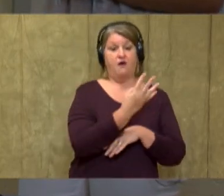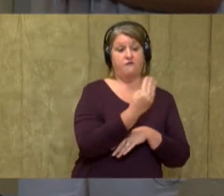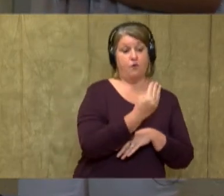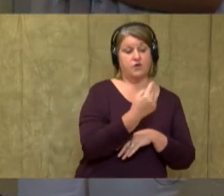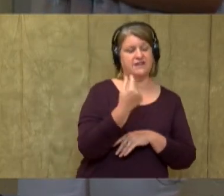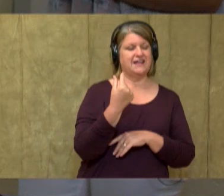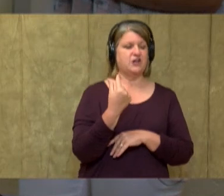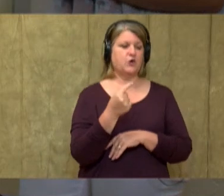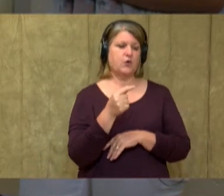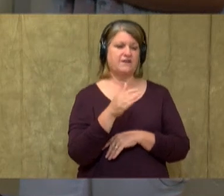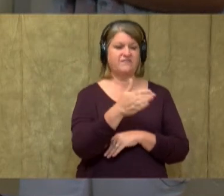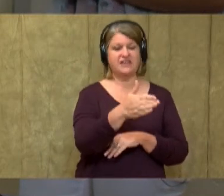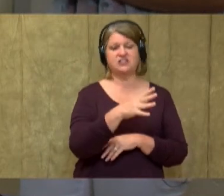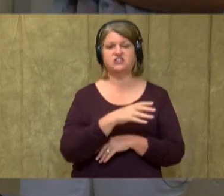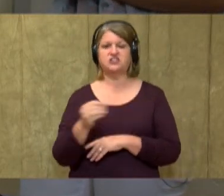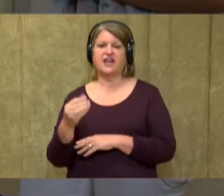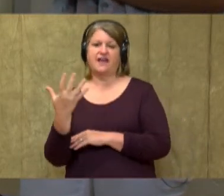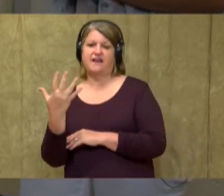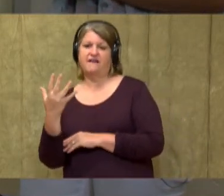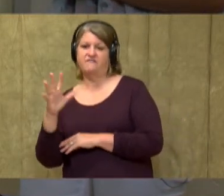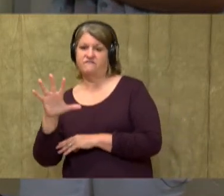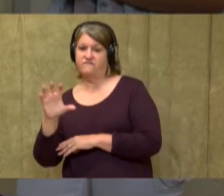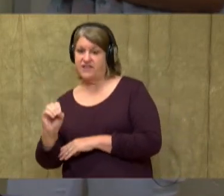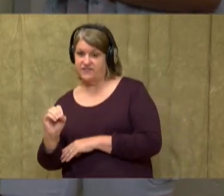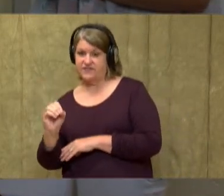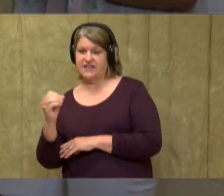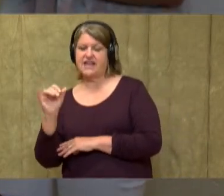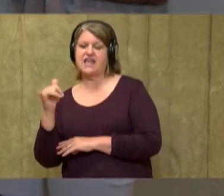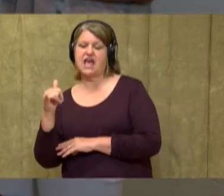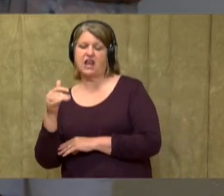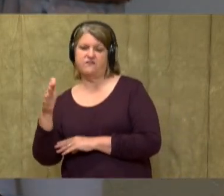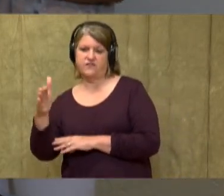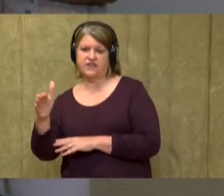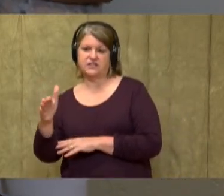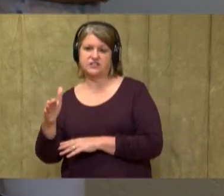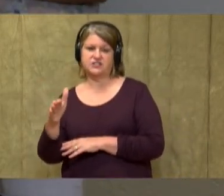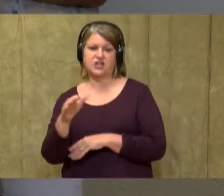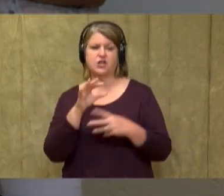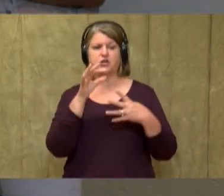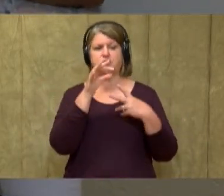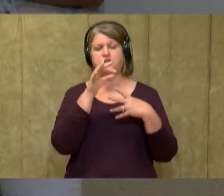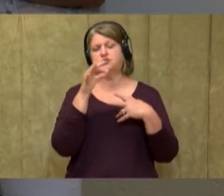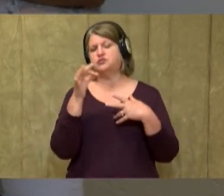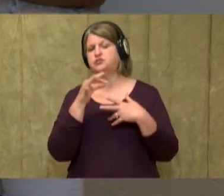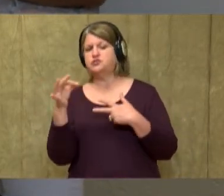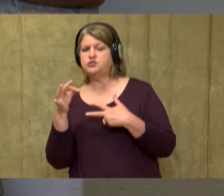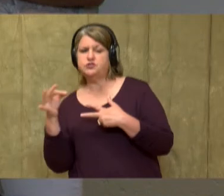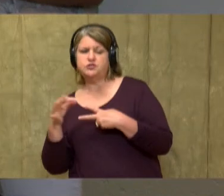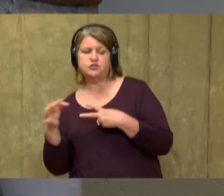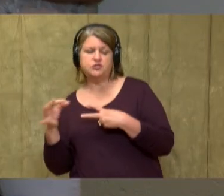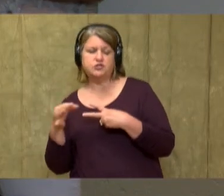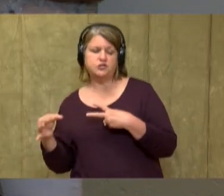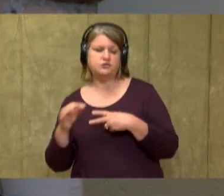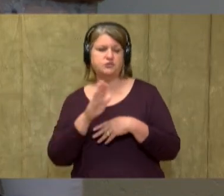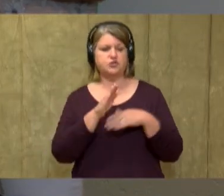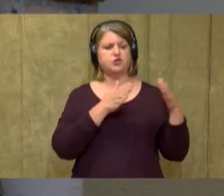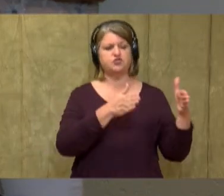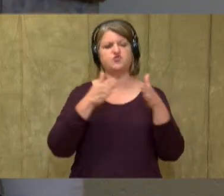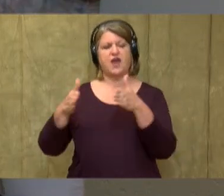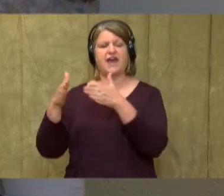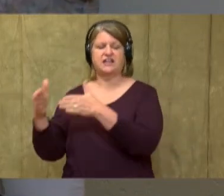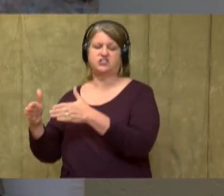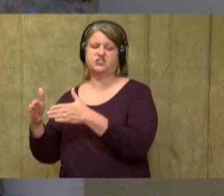and the 50 yellow fish. Pick your strategy and solve. You can